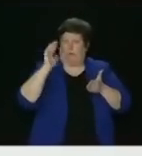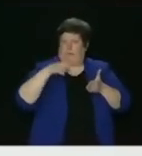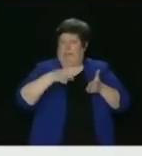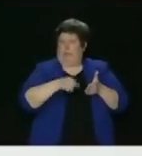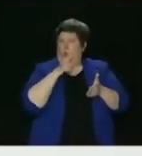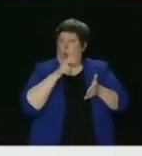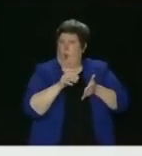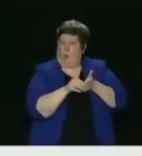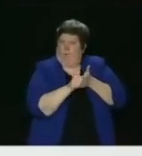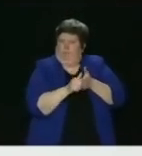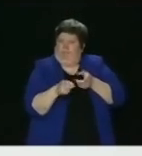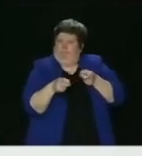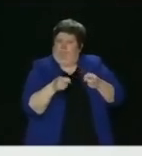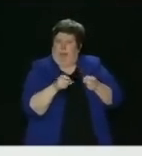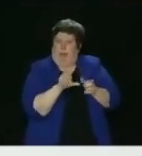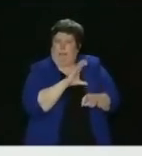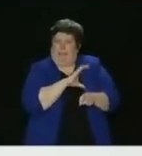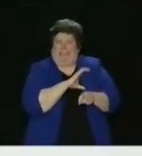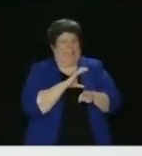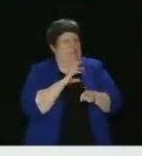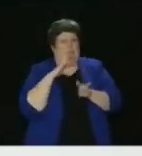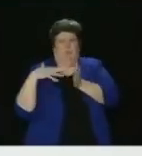not the need for more power?